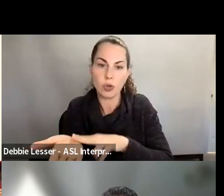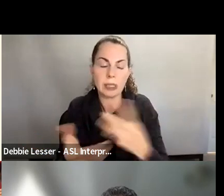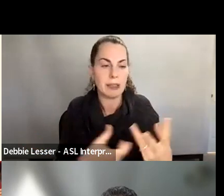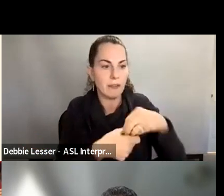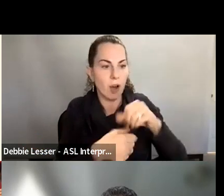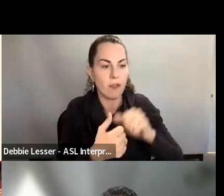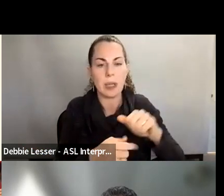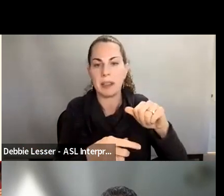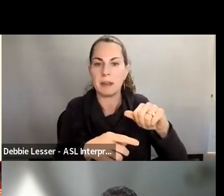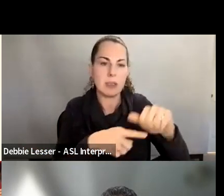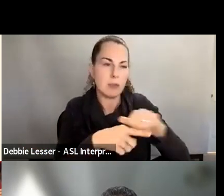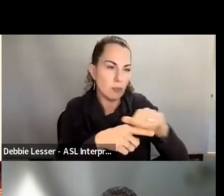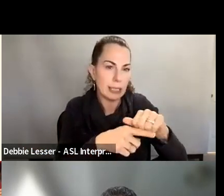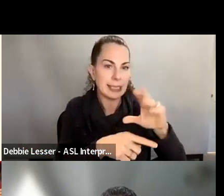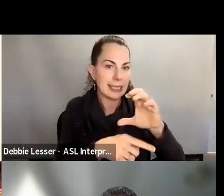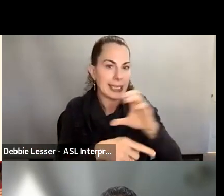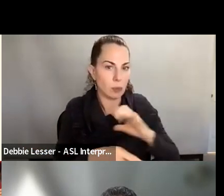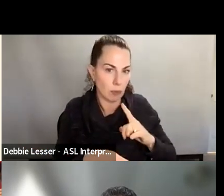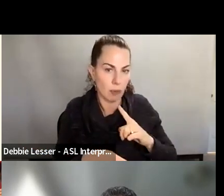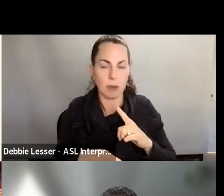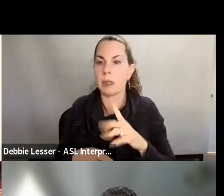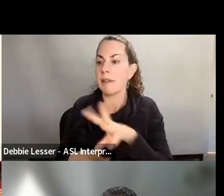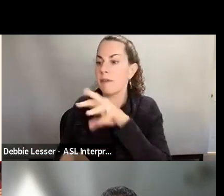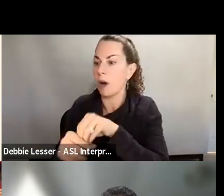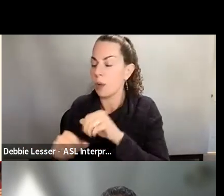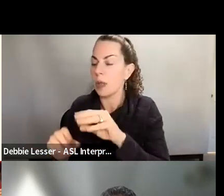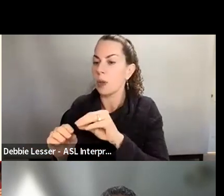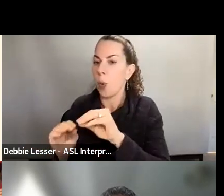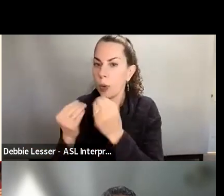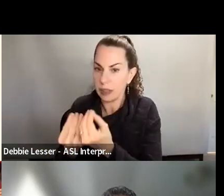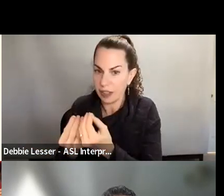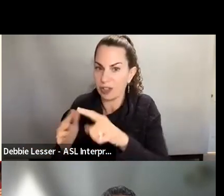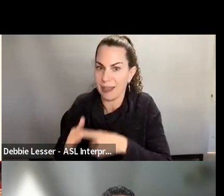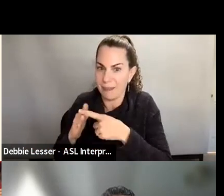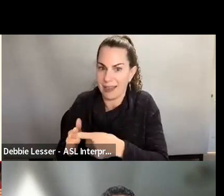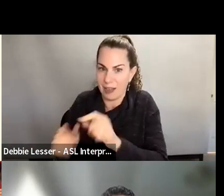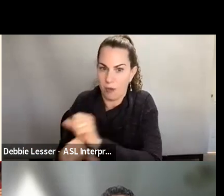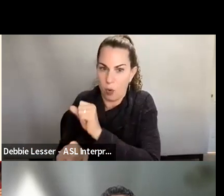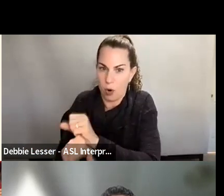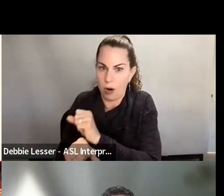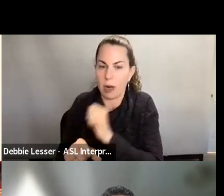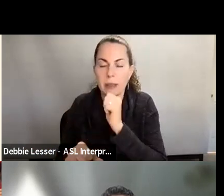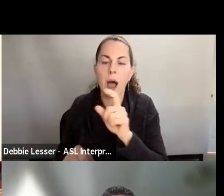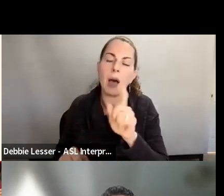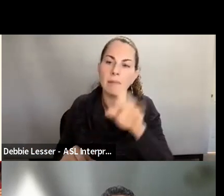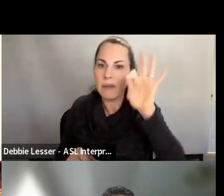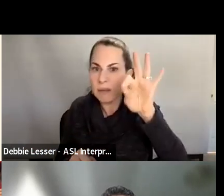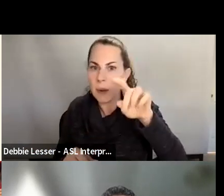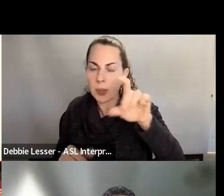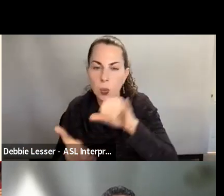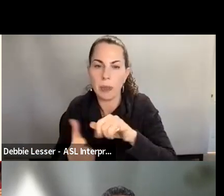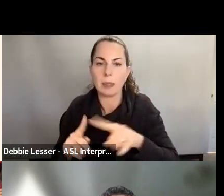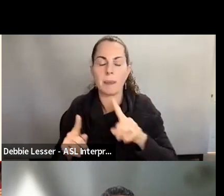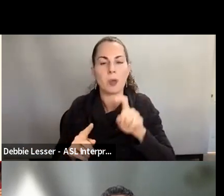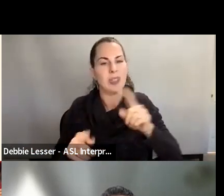of orientation. And when I say part of orientation, not just, yes, you have to do this, but engage the audience in asking the questions.